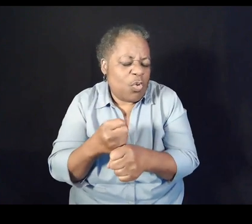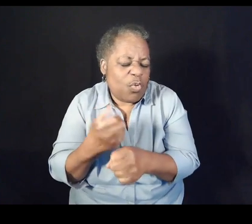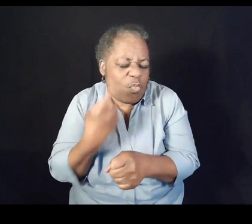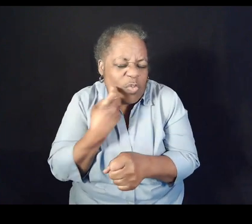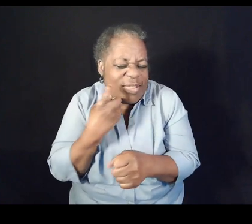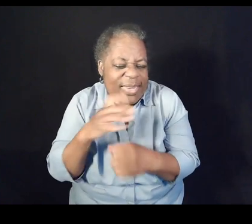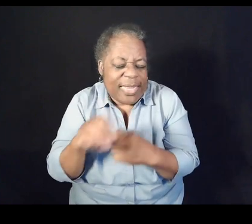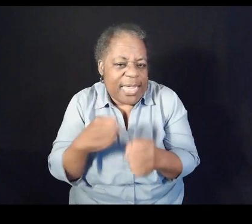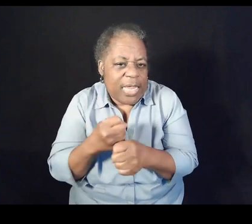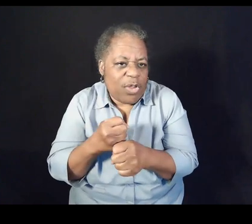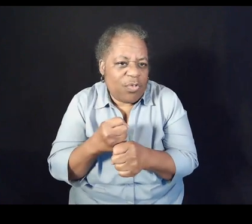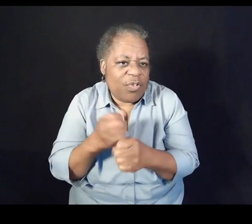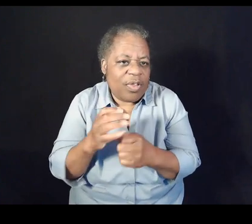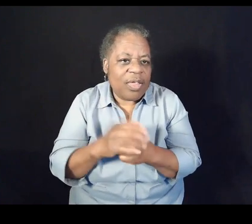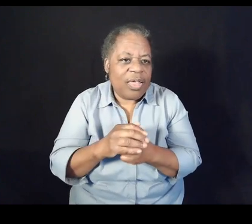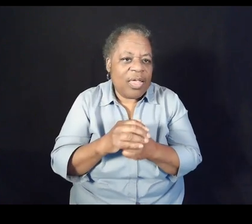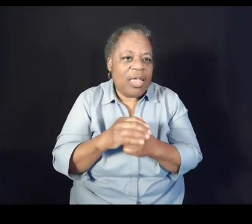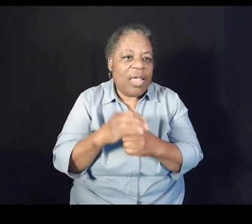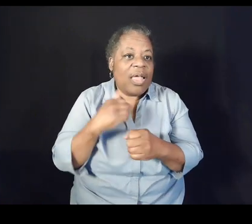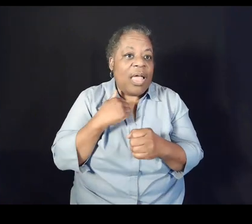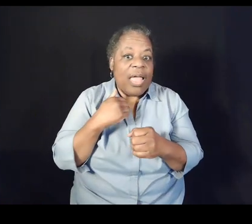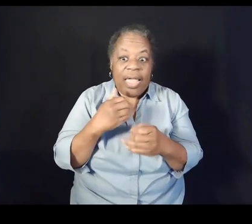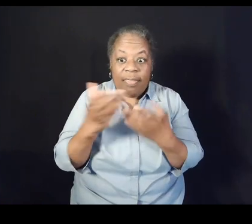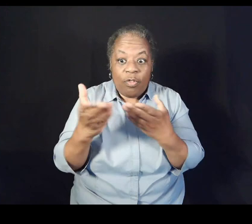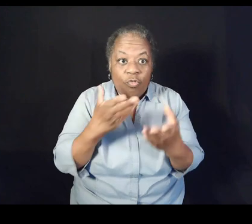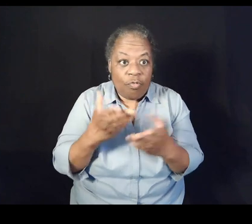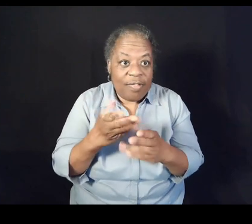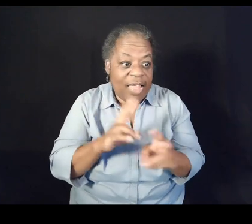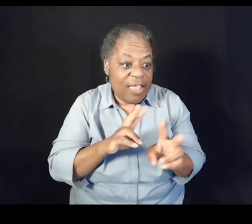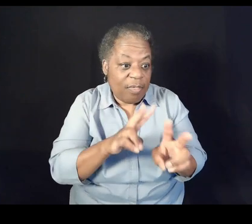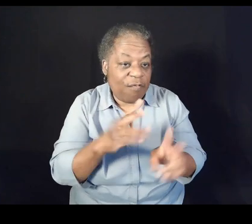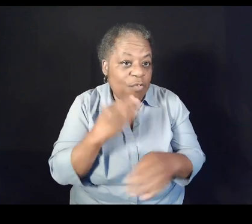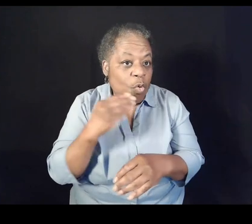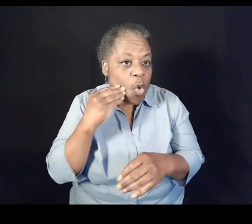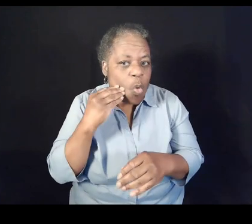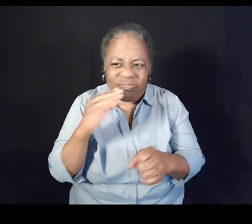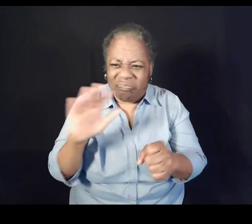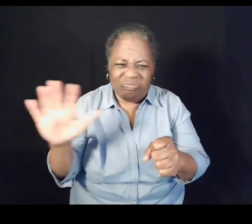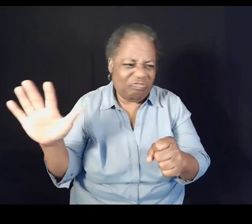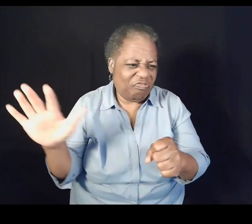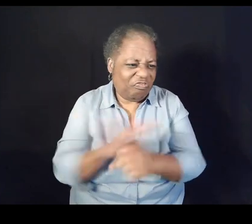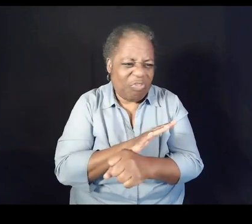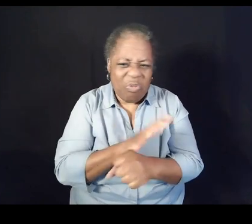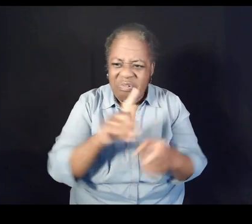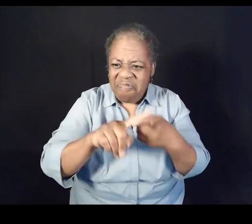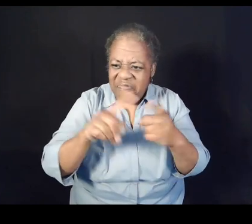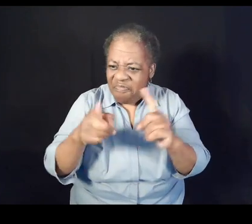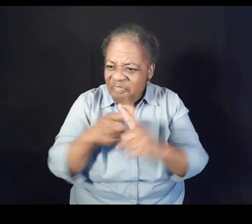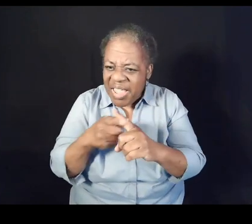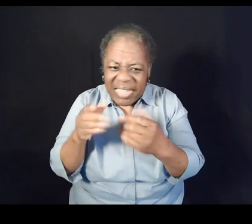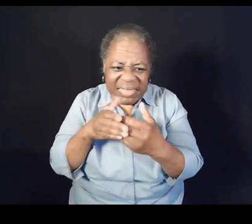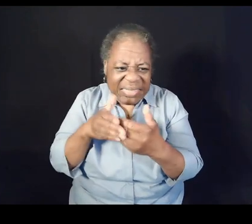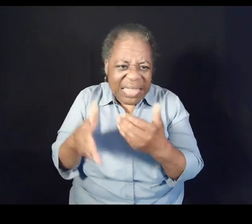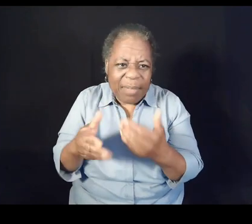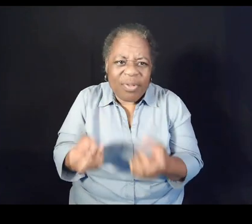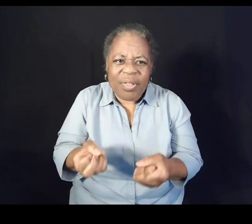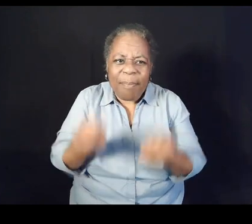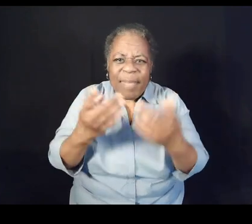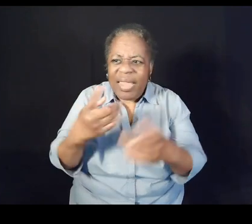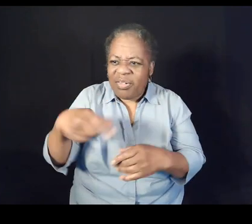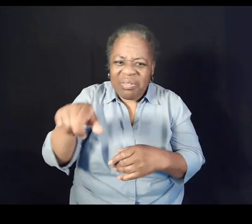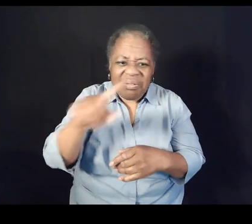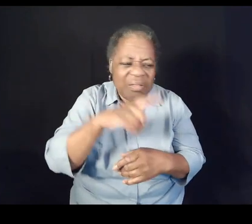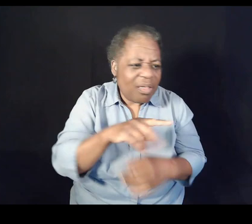I conducted the service at the funeral home, which was packed with friends and neighbors, many of whom didn't strike me